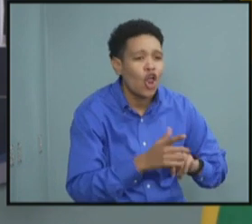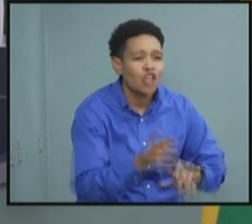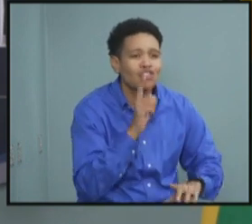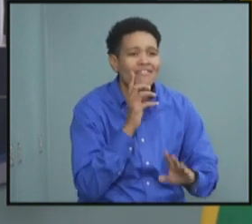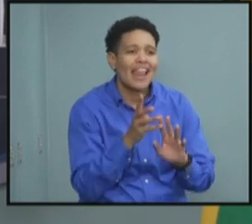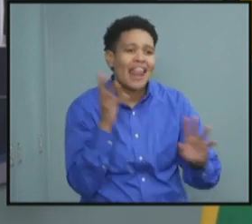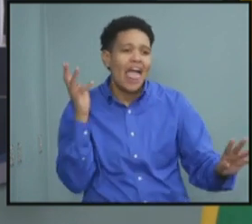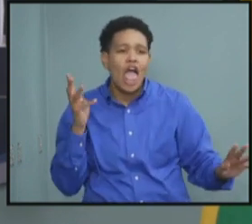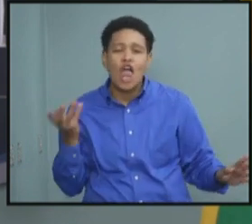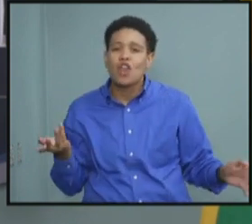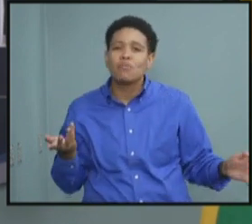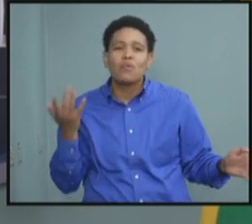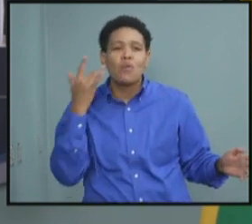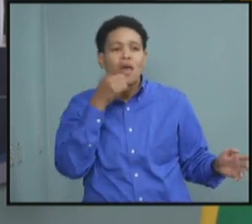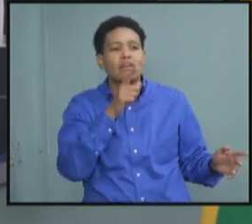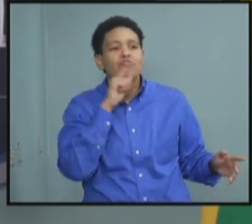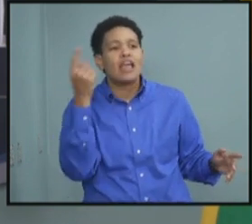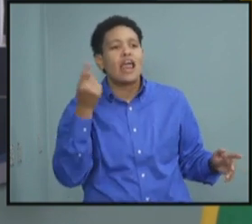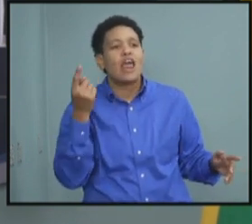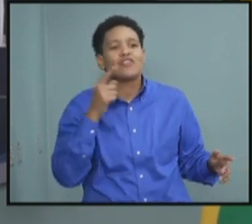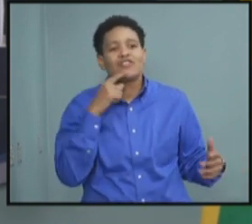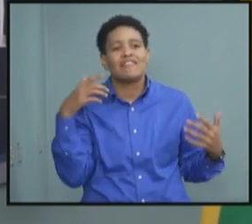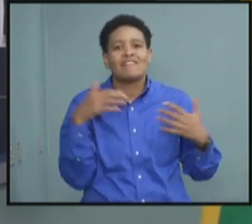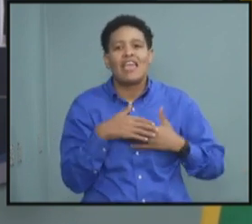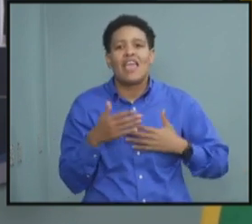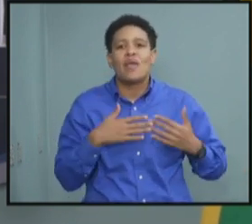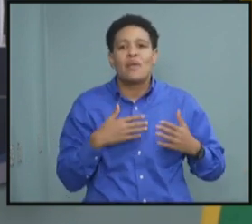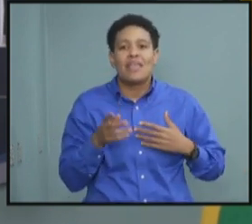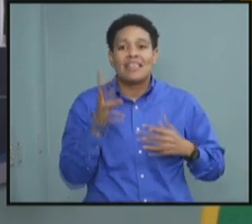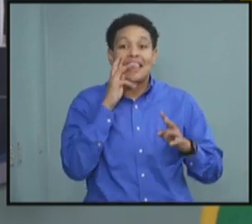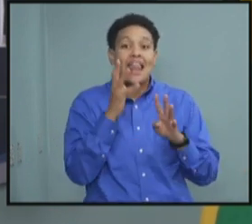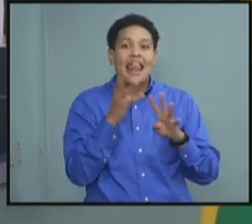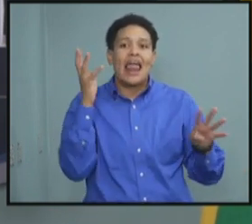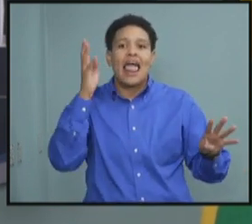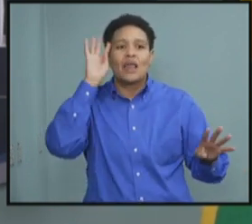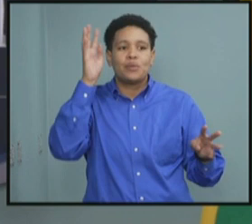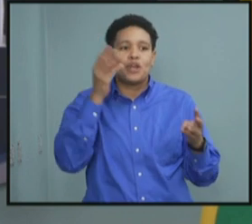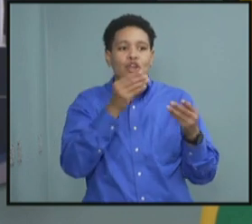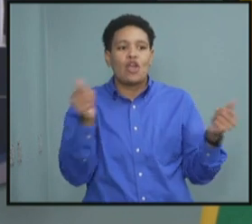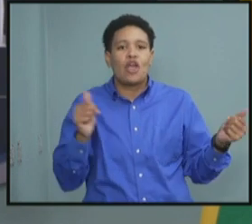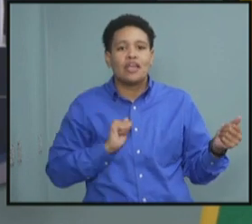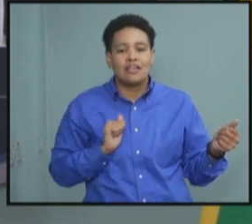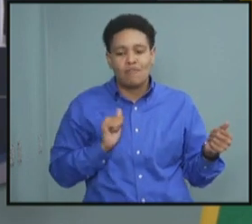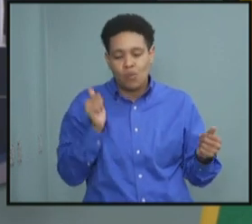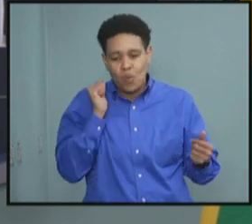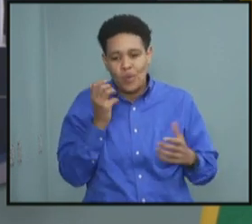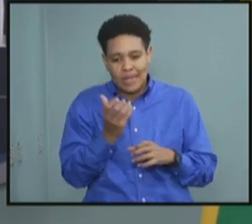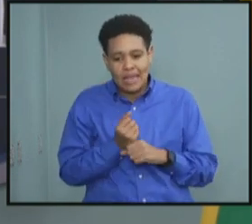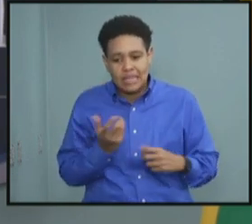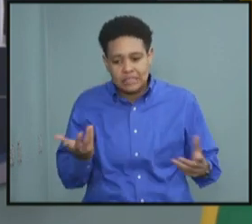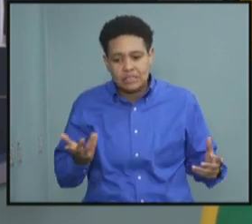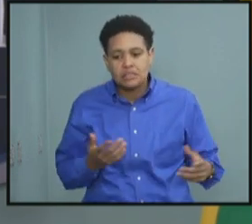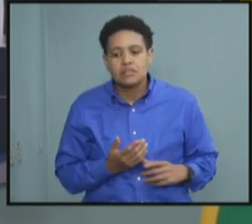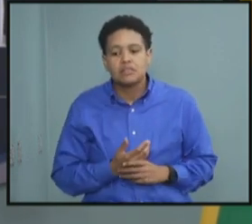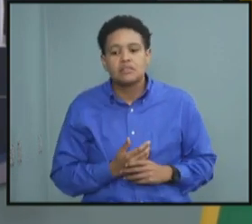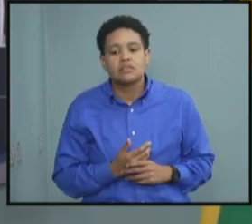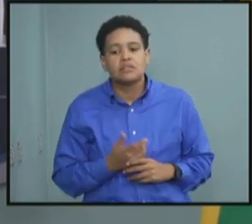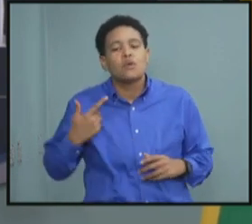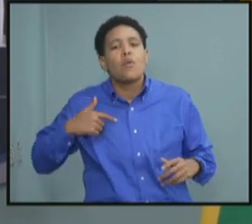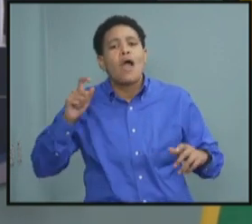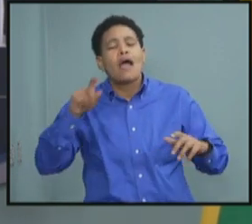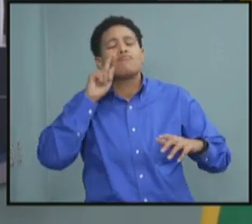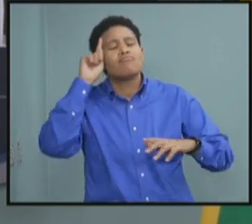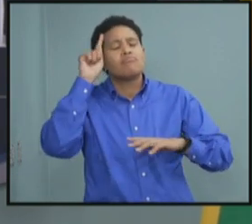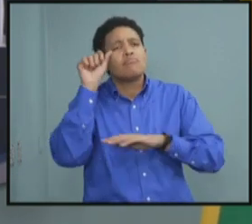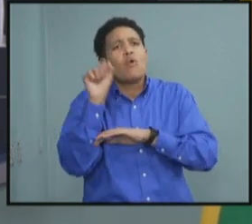up, because there's always a fear that whatever you're lining up for will run out and you won't get. But we have to